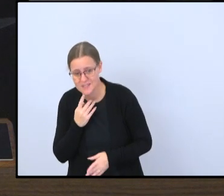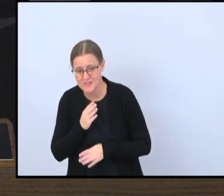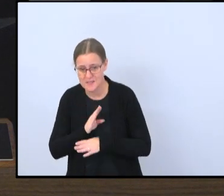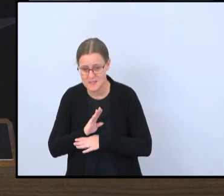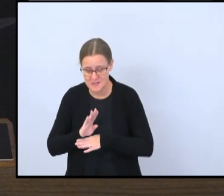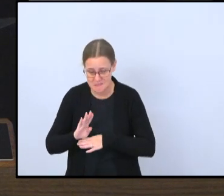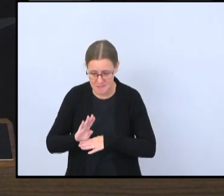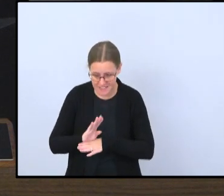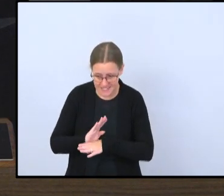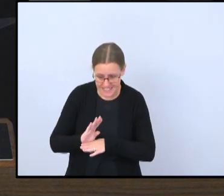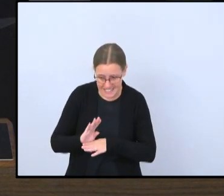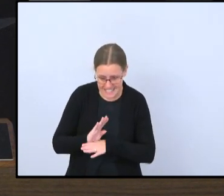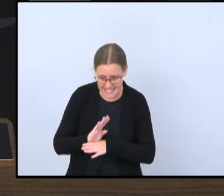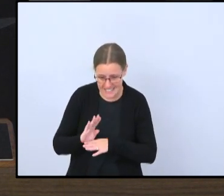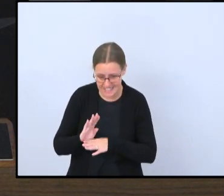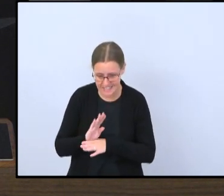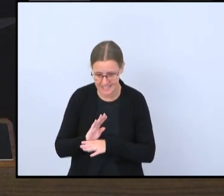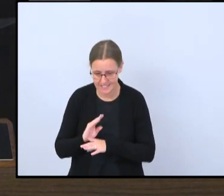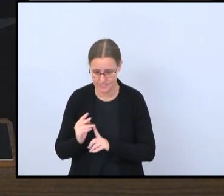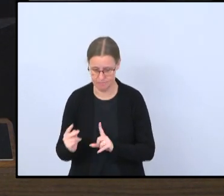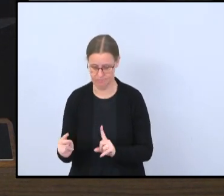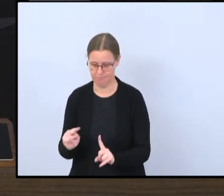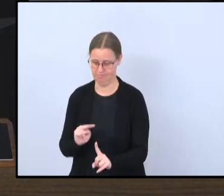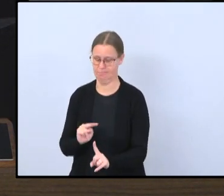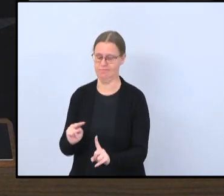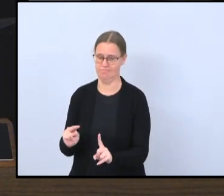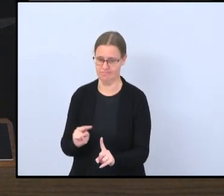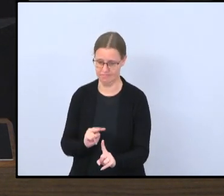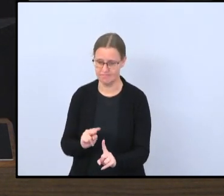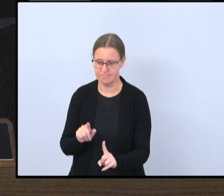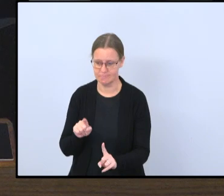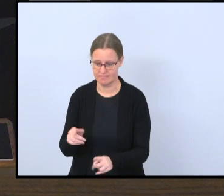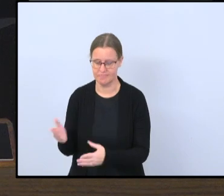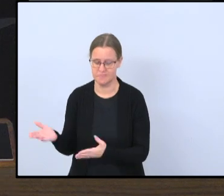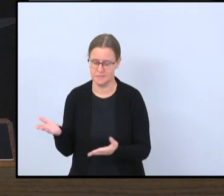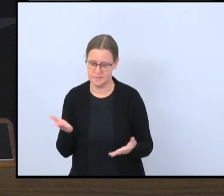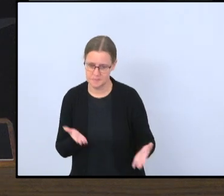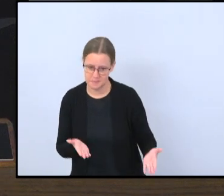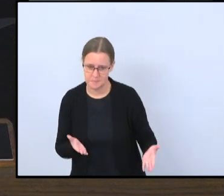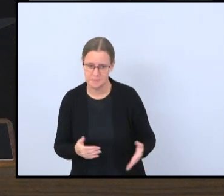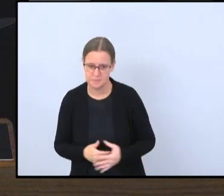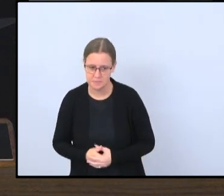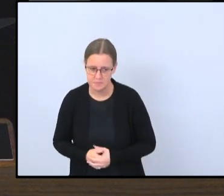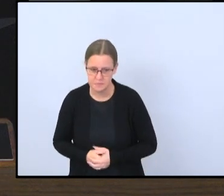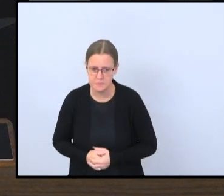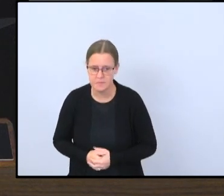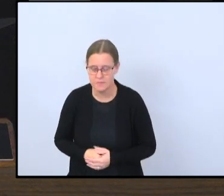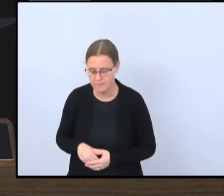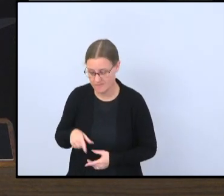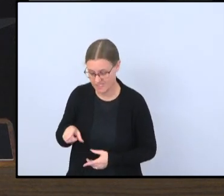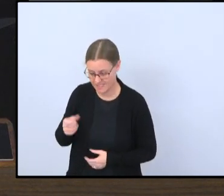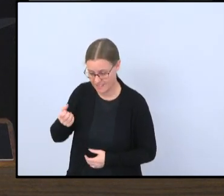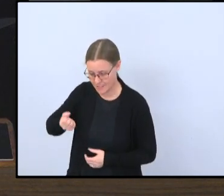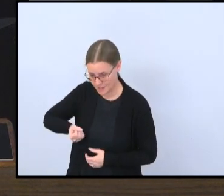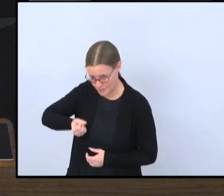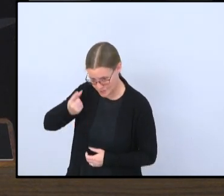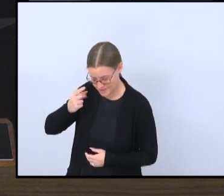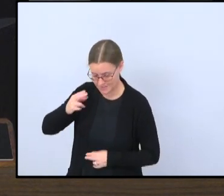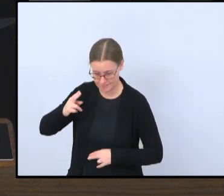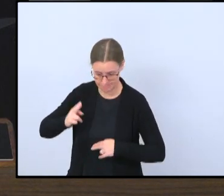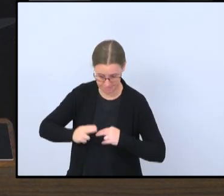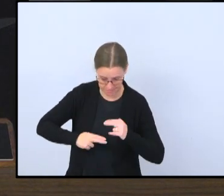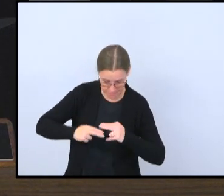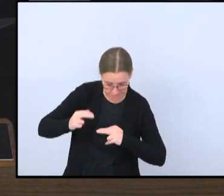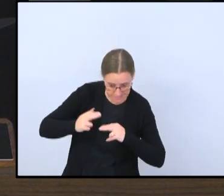business aspect that Jonathan brings to our board. His understanding of